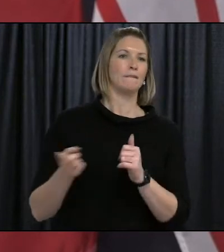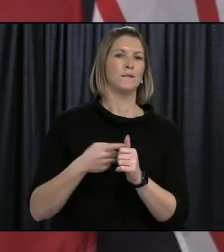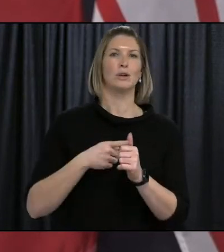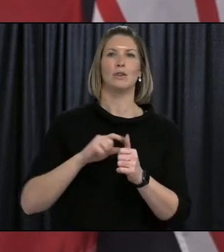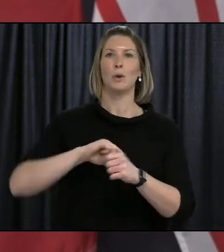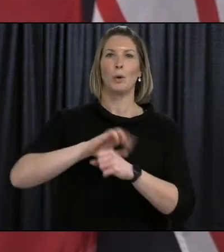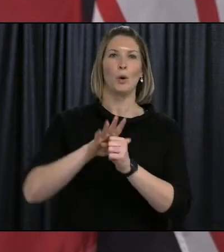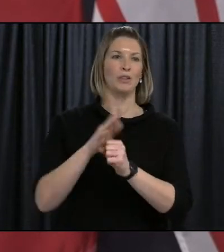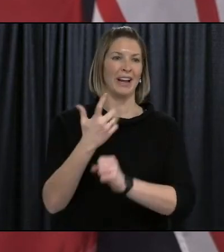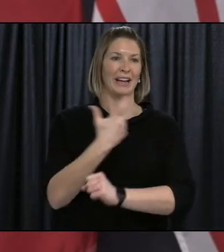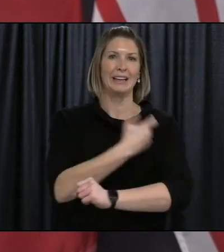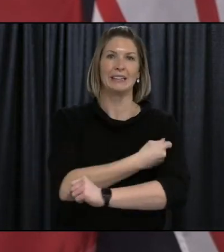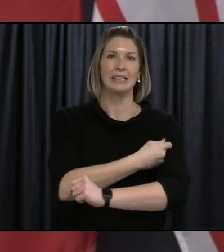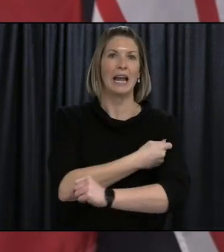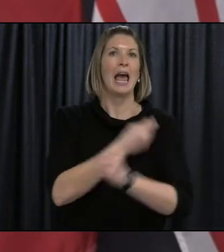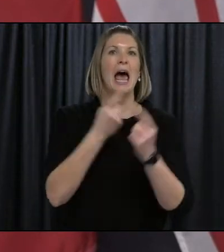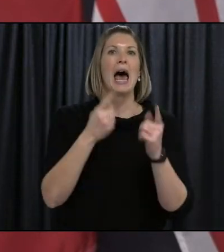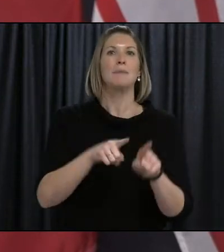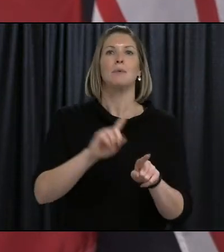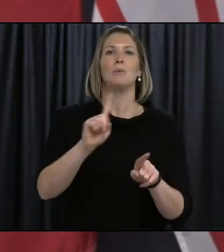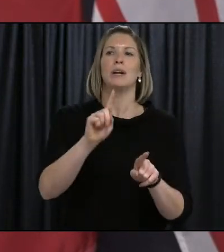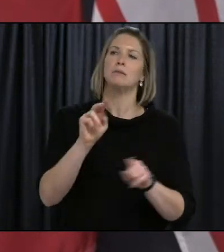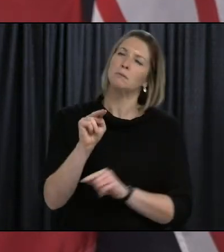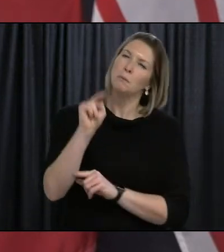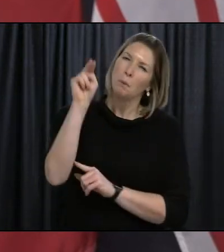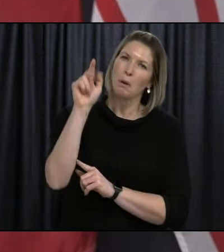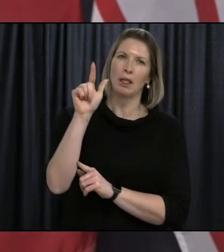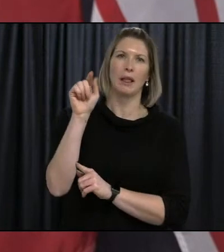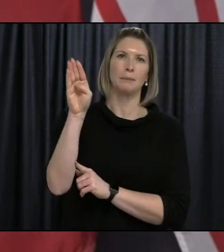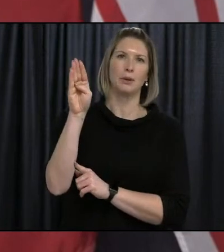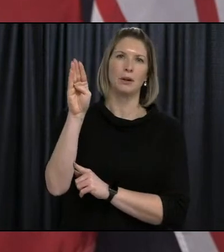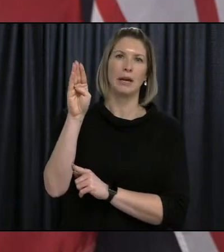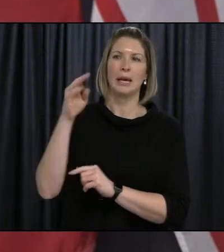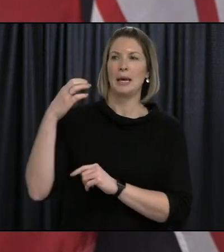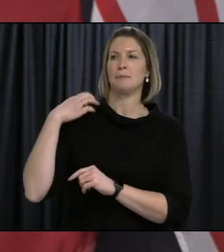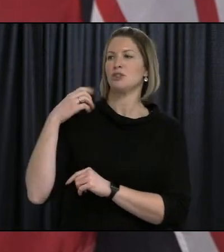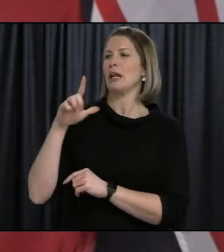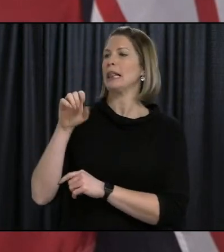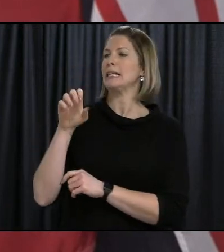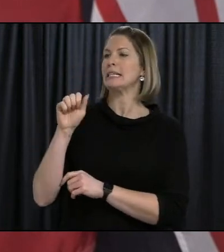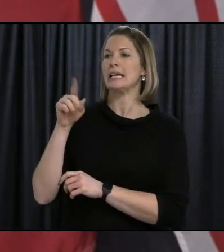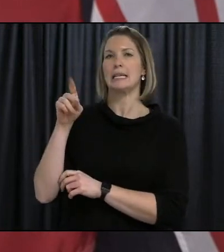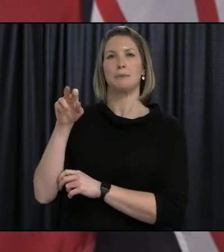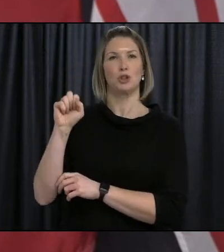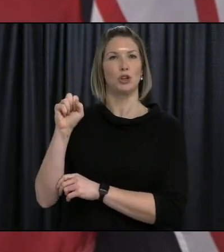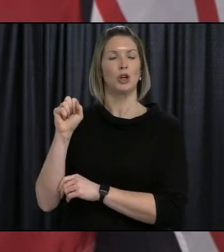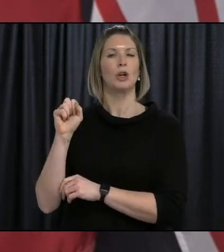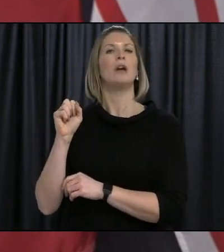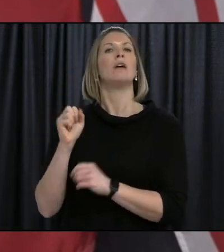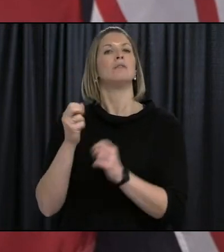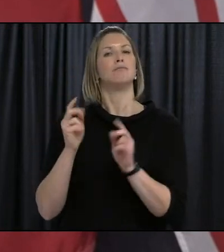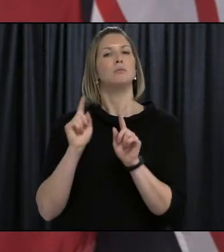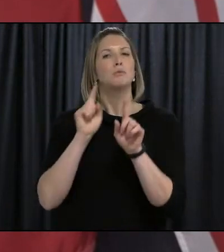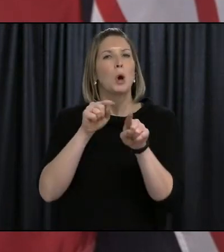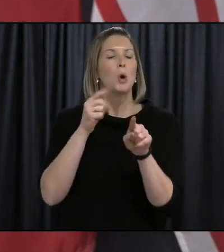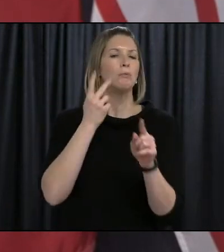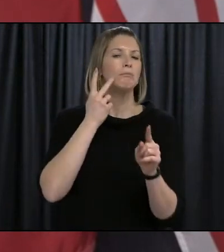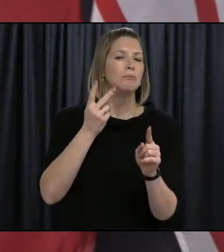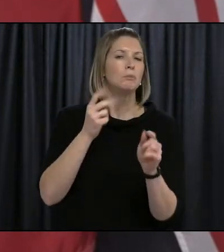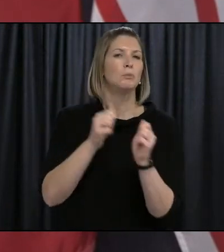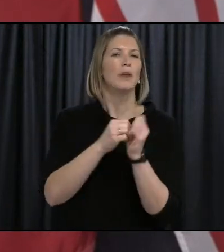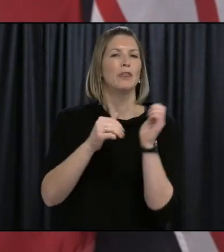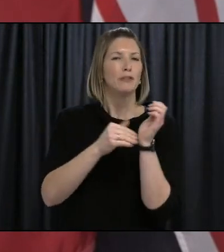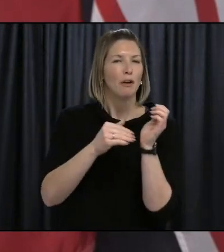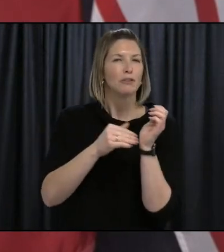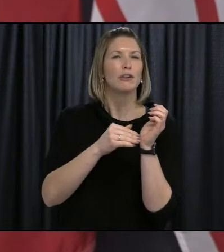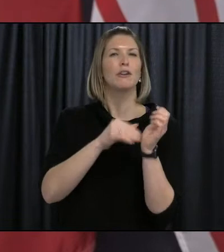COVID-19 vaccinations are being administered in Labrador. Minister Lisa Dempster joined Dr. Piggott and nurses from Labrador Grenfell Health as